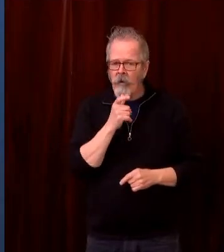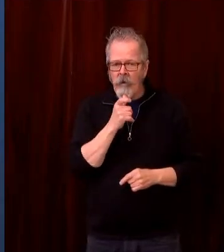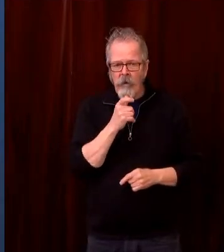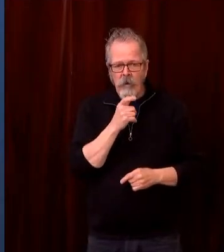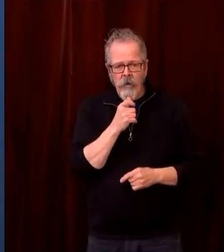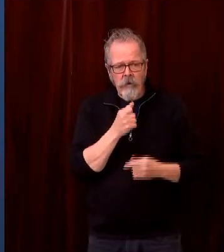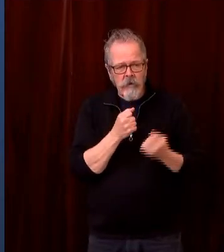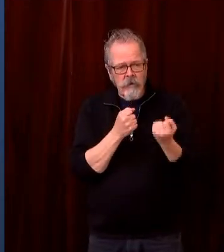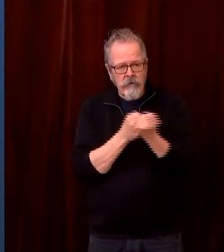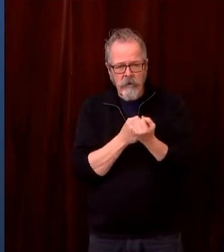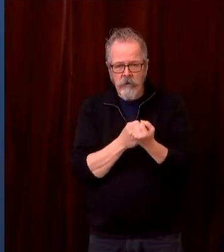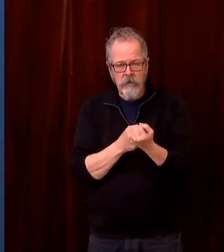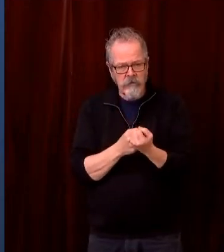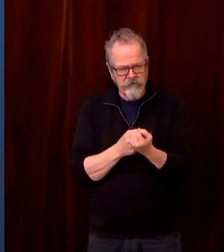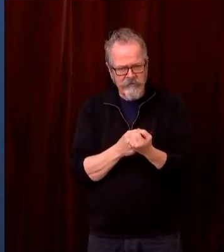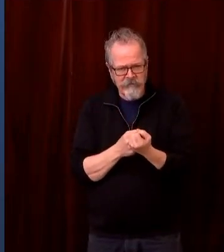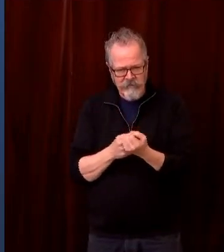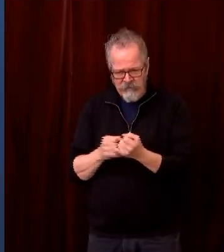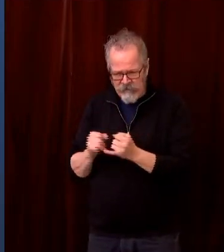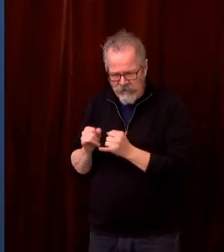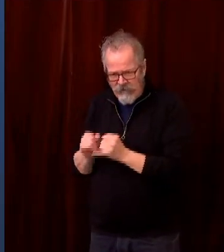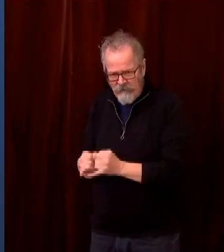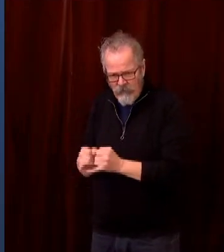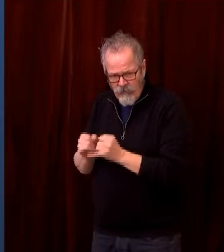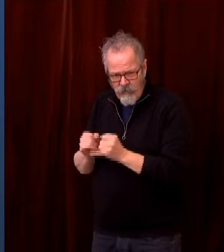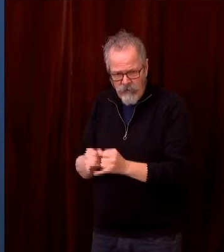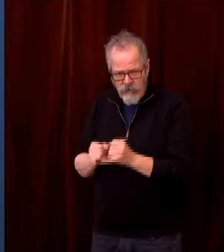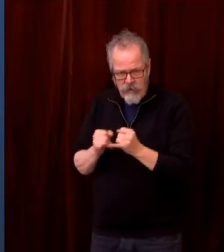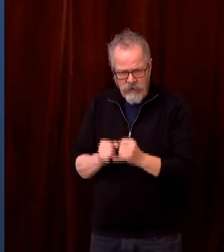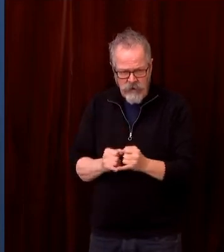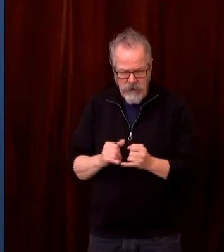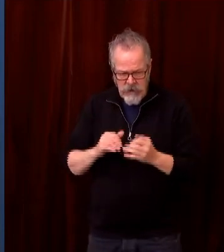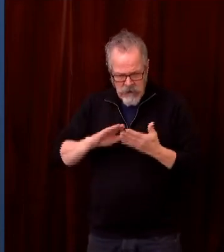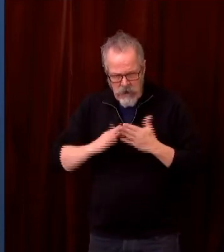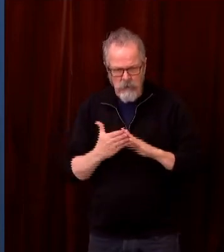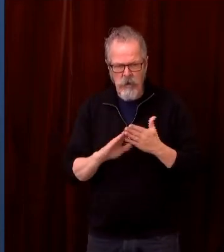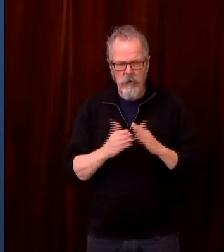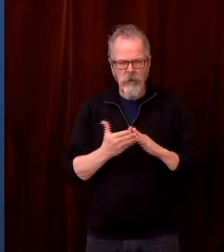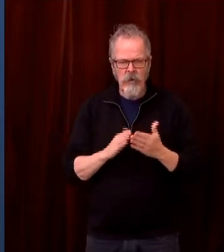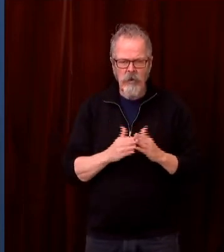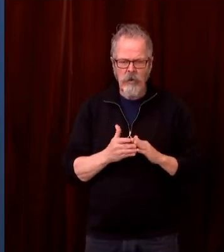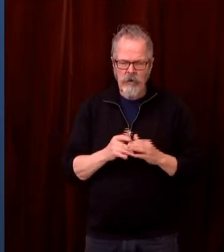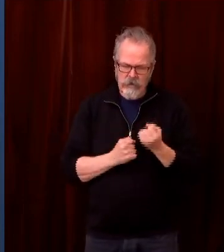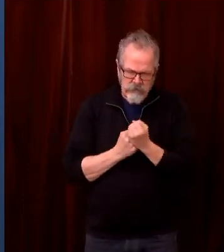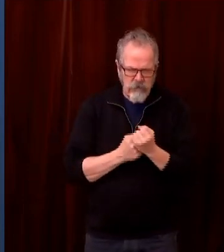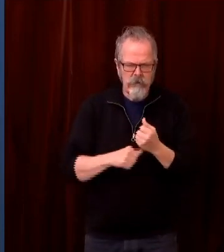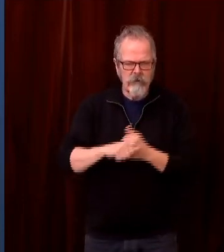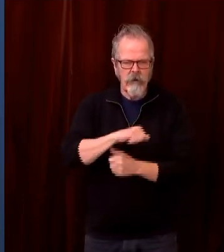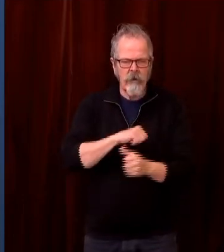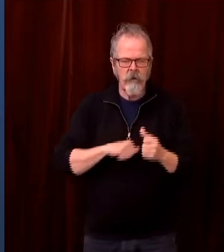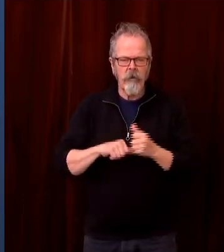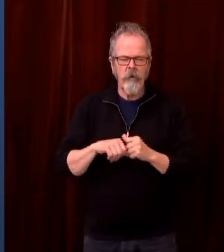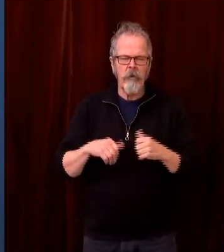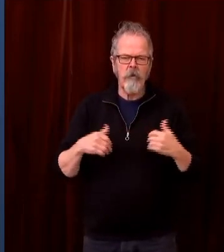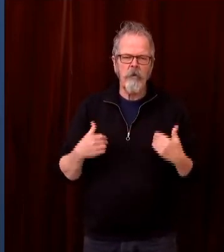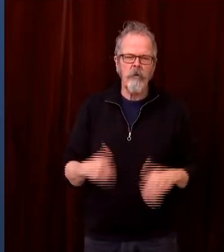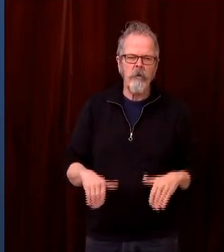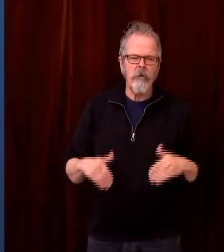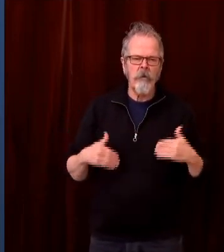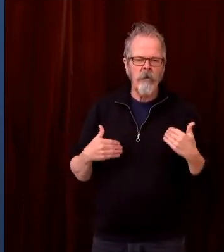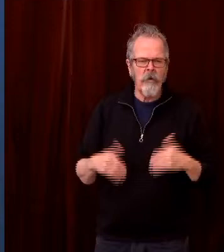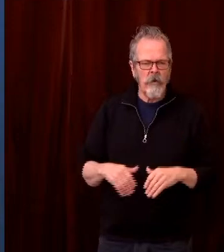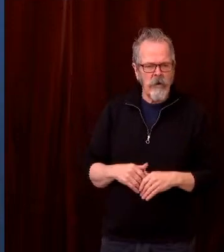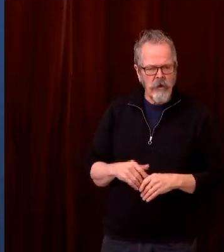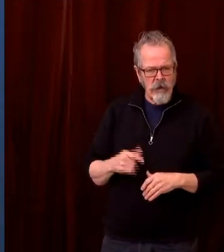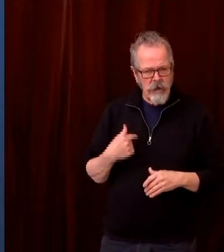help people, particularly the people, like you say, who might be challenged when it comes to technology. I encourage people to find a way to help other folks, and they're doing it